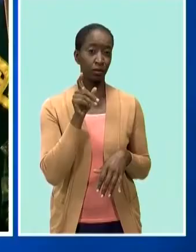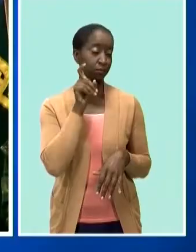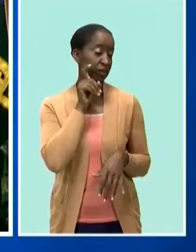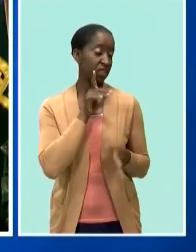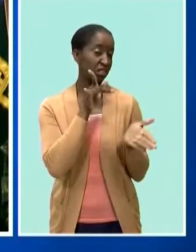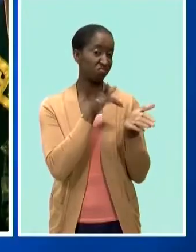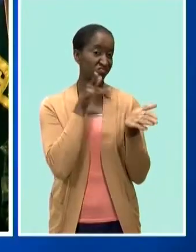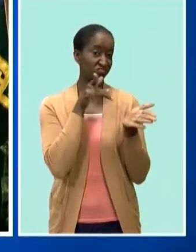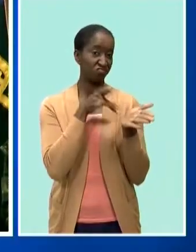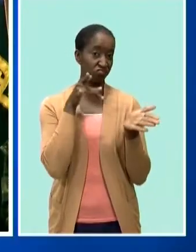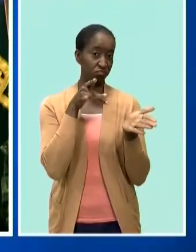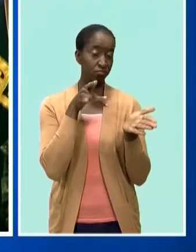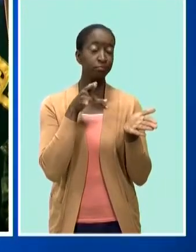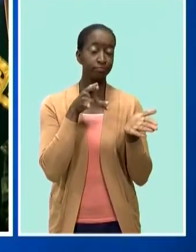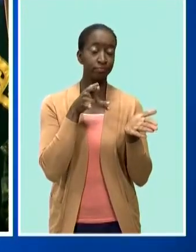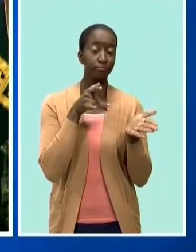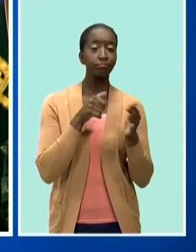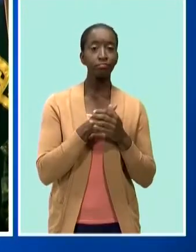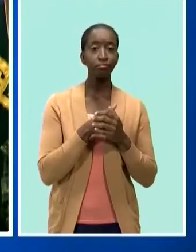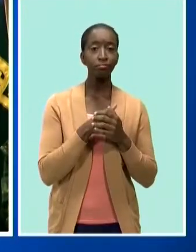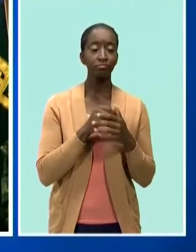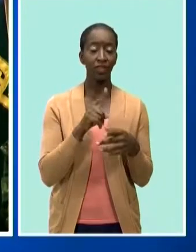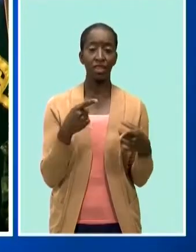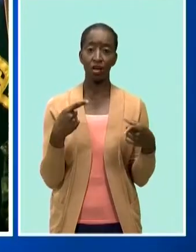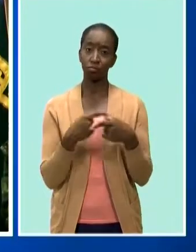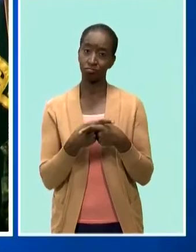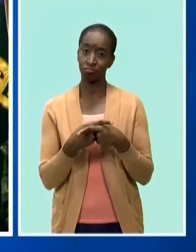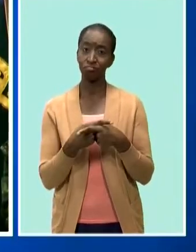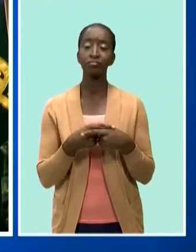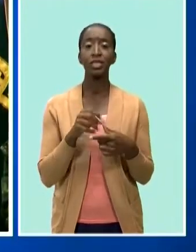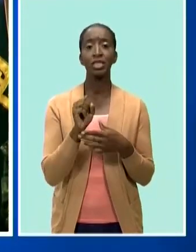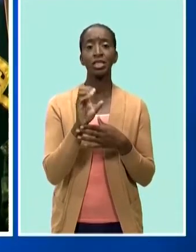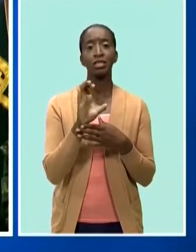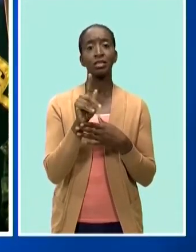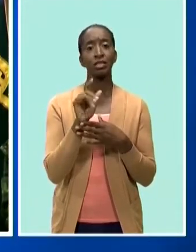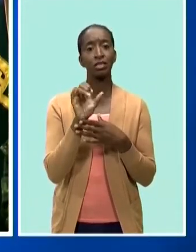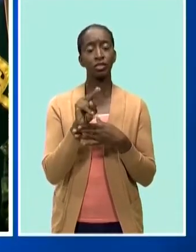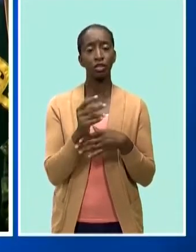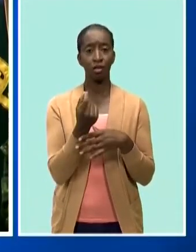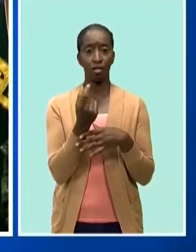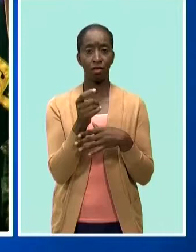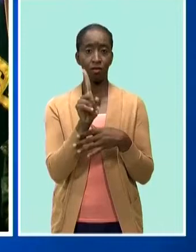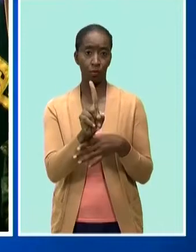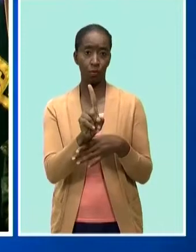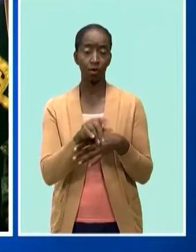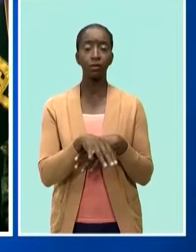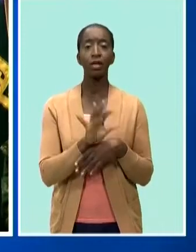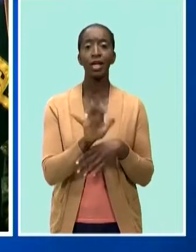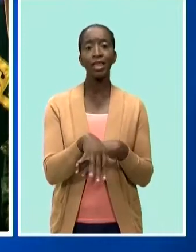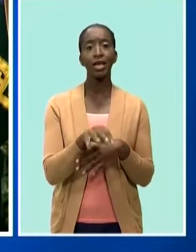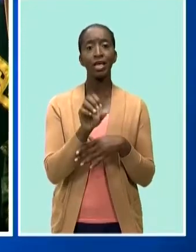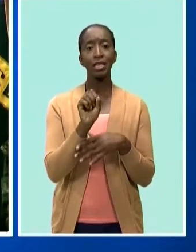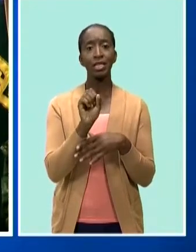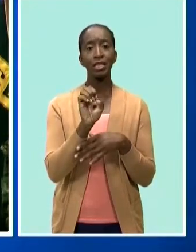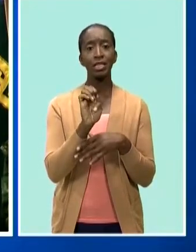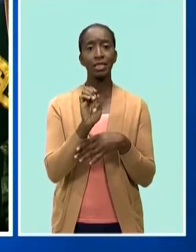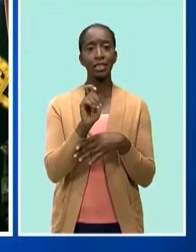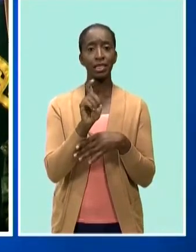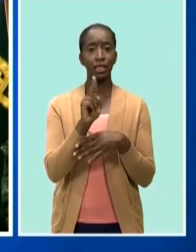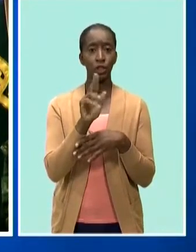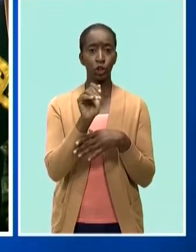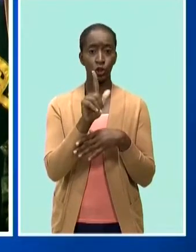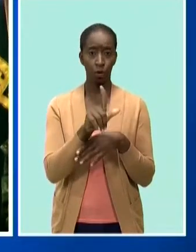assaulted another individual contrary to Section 11(1) of the Sexual Offences Act,